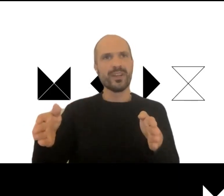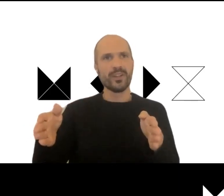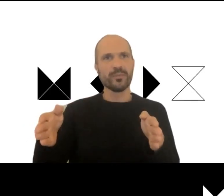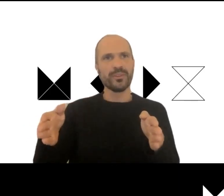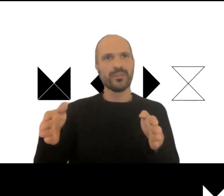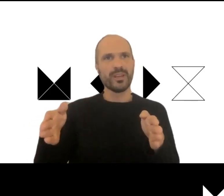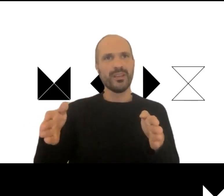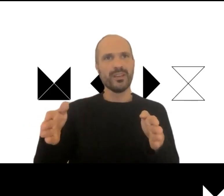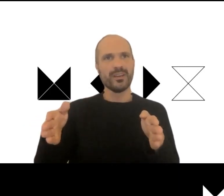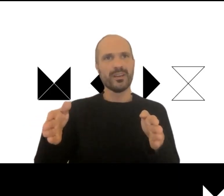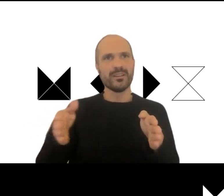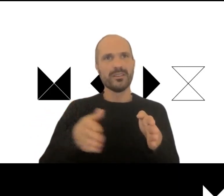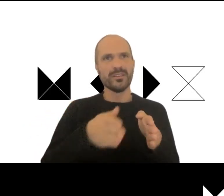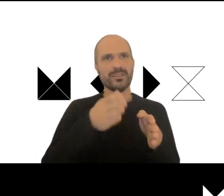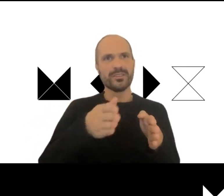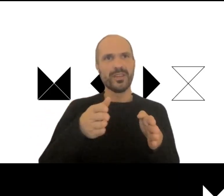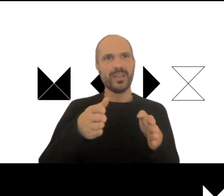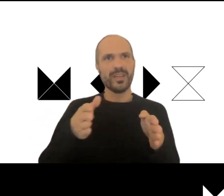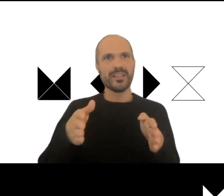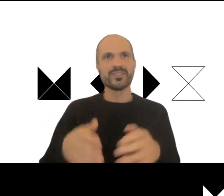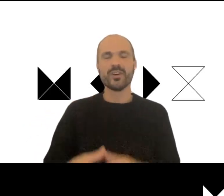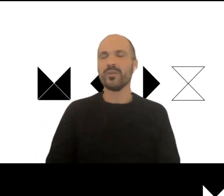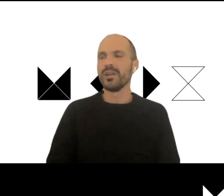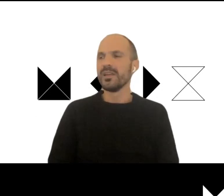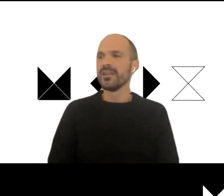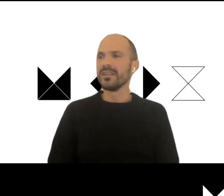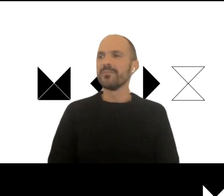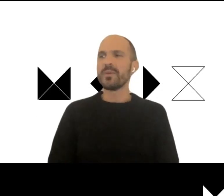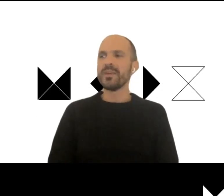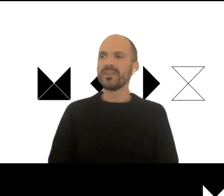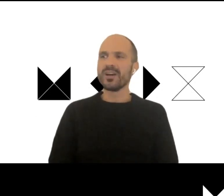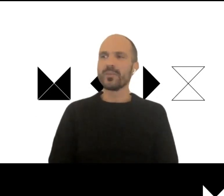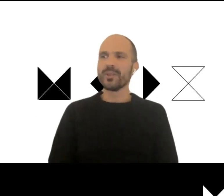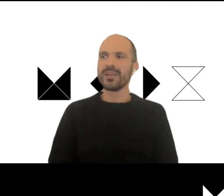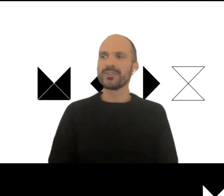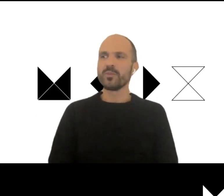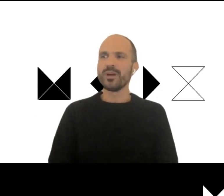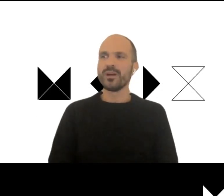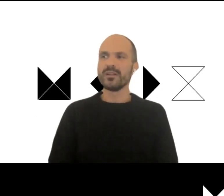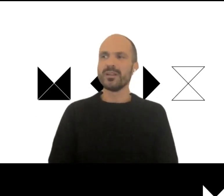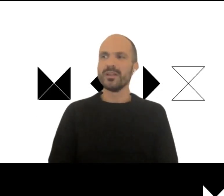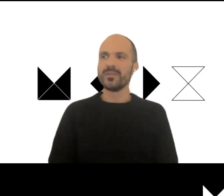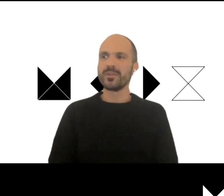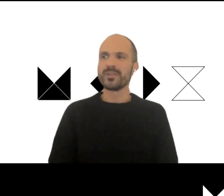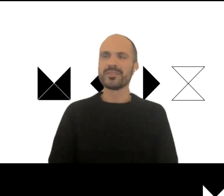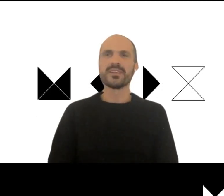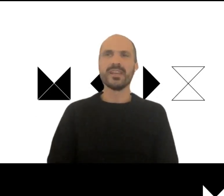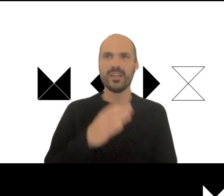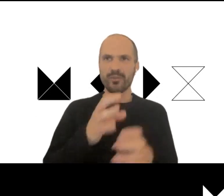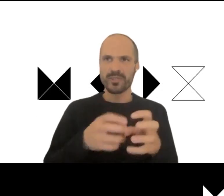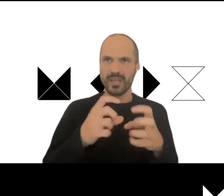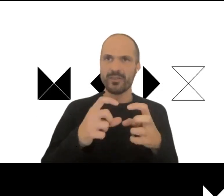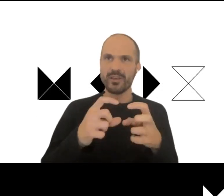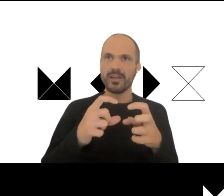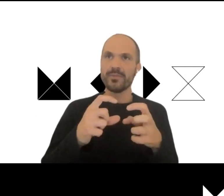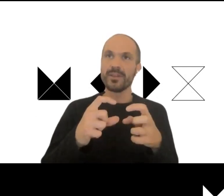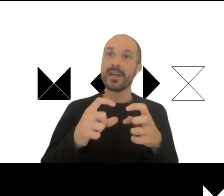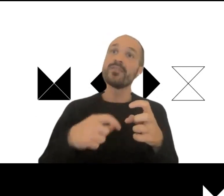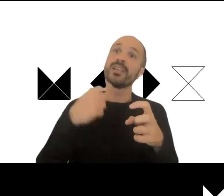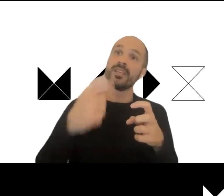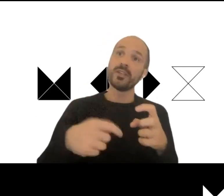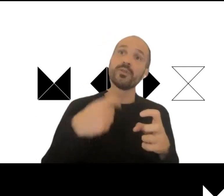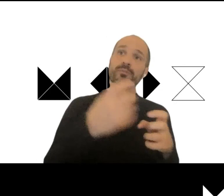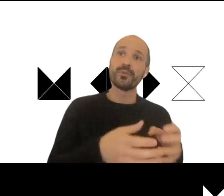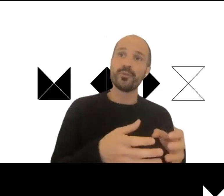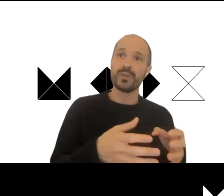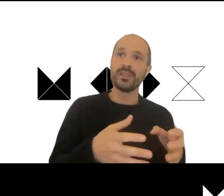in this development, right? And so maybe you can talk about that as well, which is this idea of almost kind of the kind